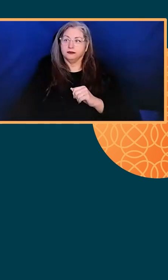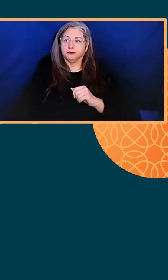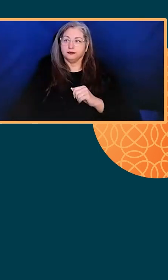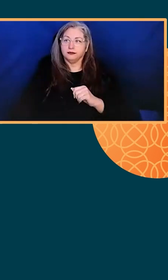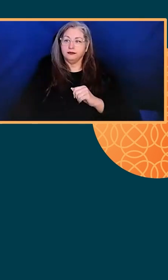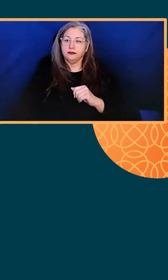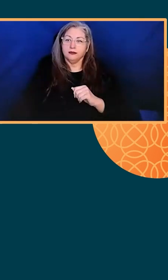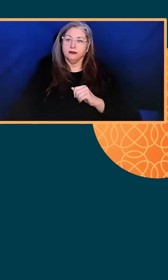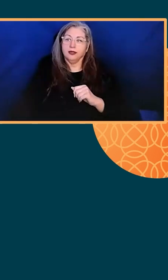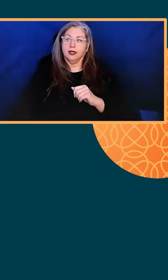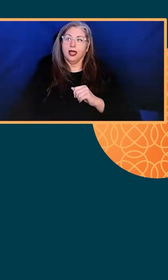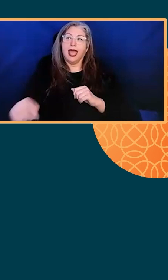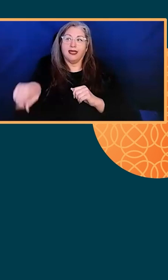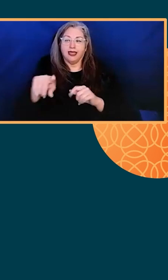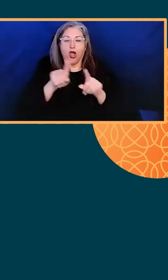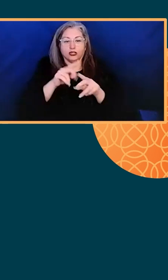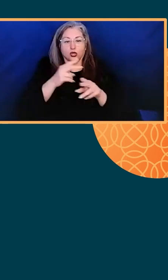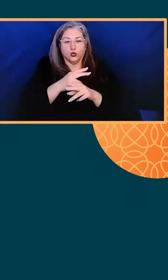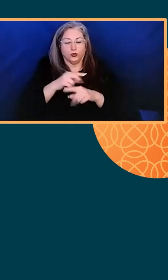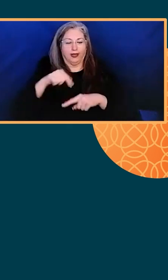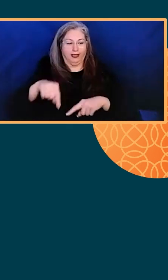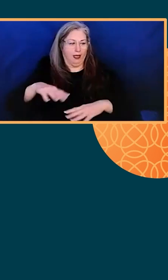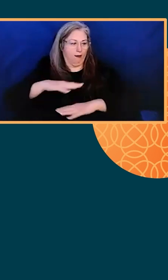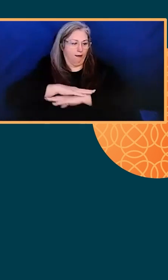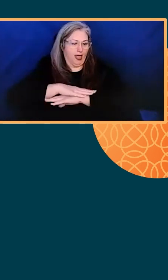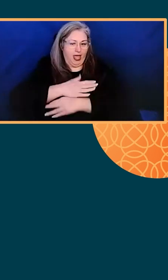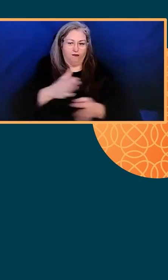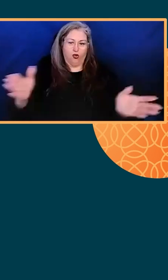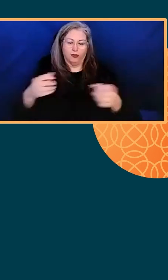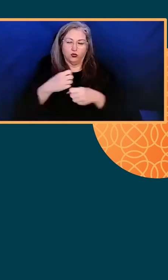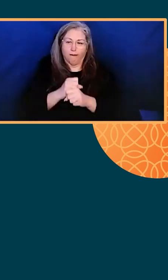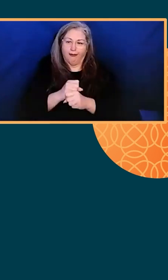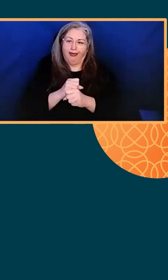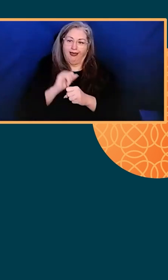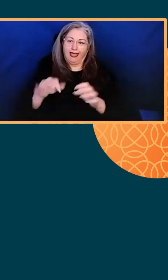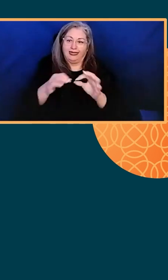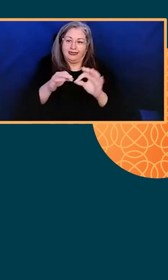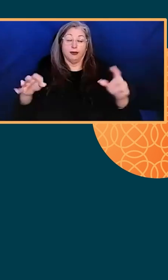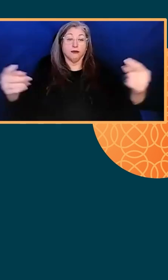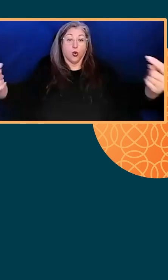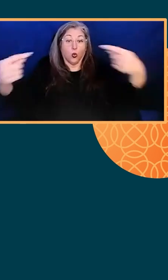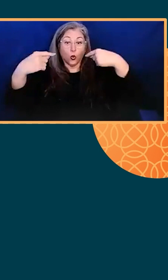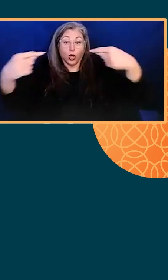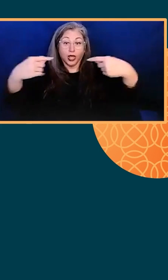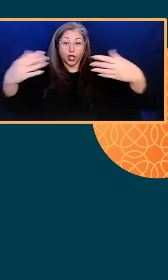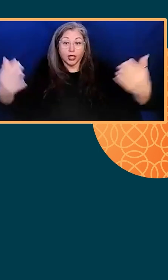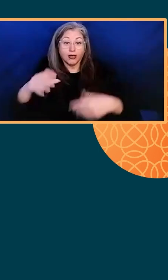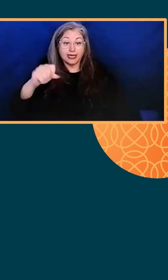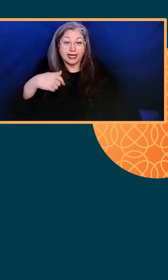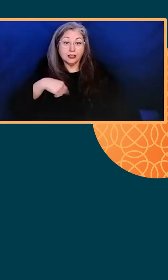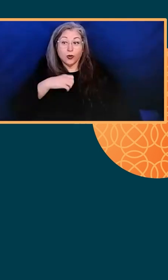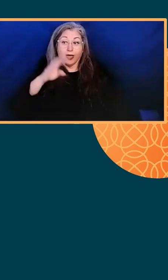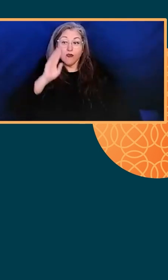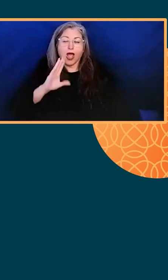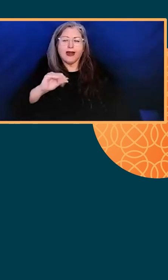folks are also using the platform to make the statement that we are here, yes, we're brown, and we're very proud